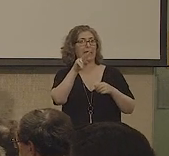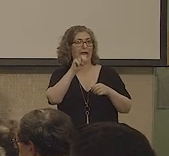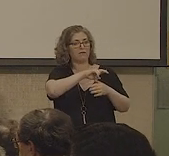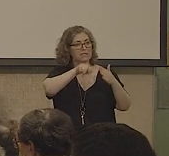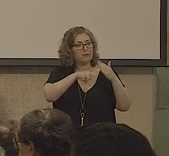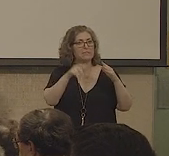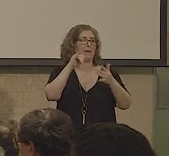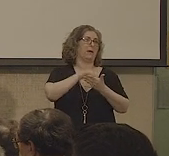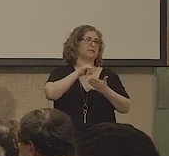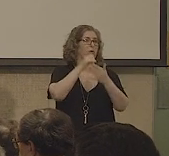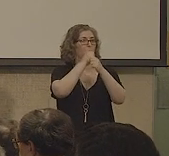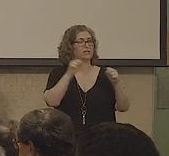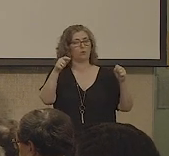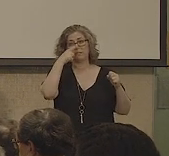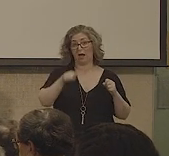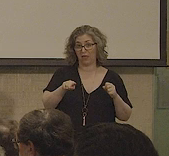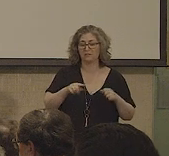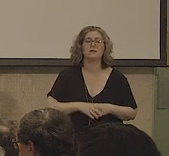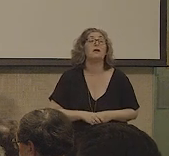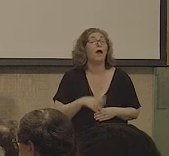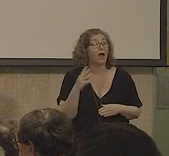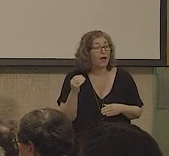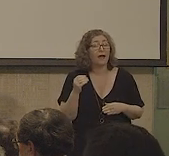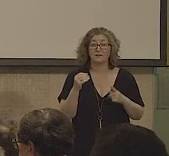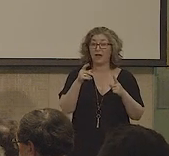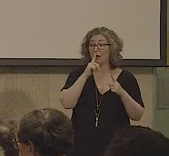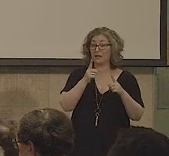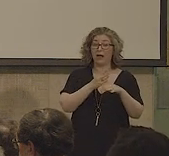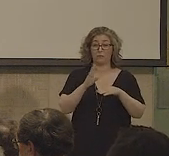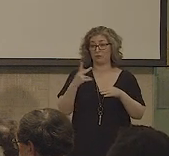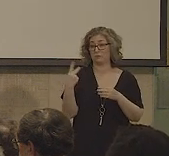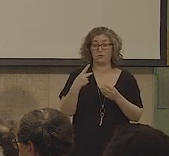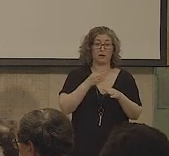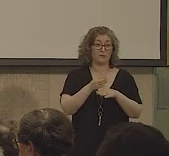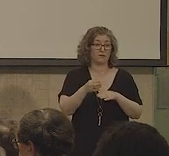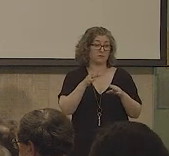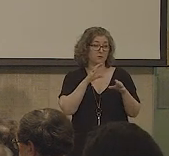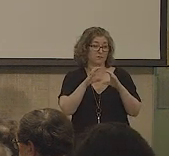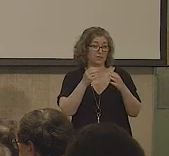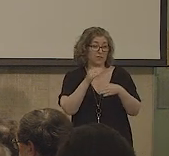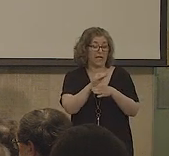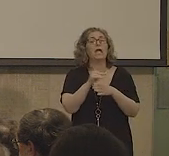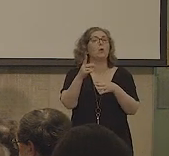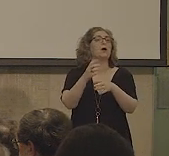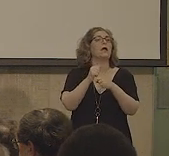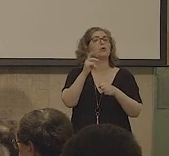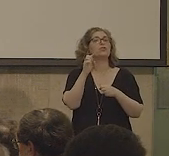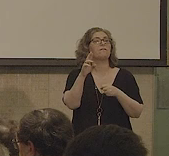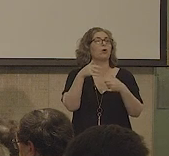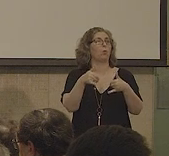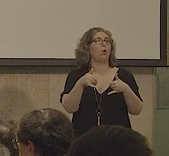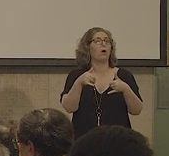Inside the Impossible Rescue in Thailand. And in fact, coincidentally, after our conversation tonight, Matt is going to be accepting a Christopher